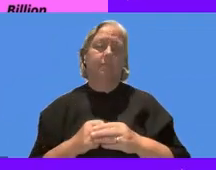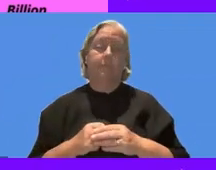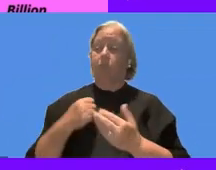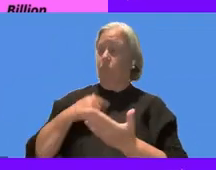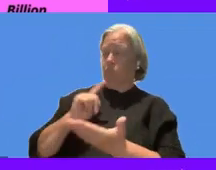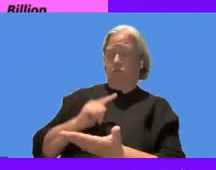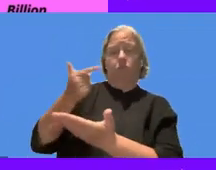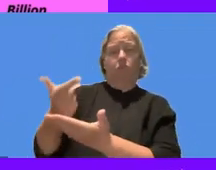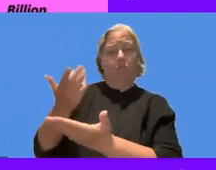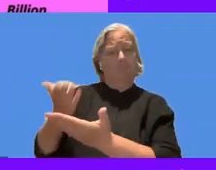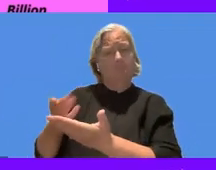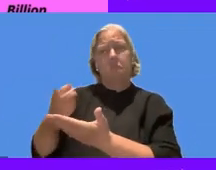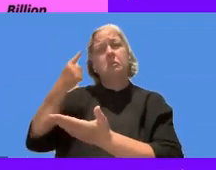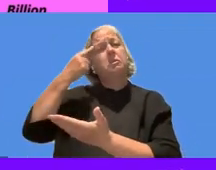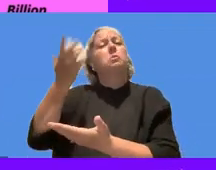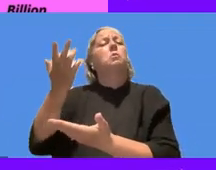from you on this.